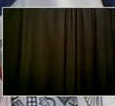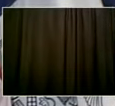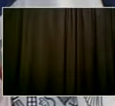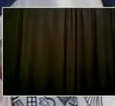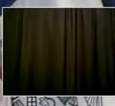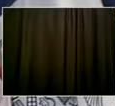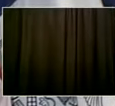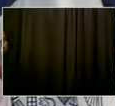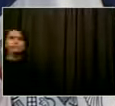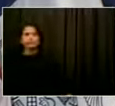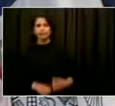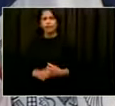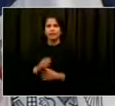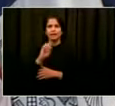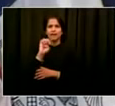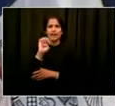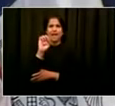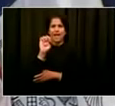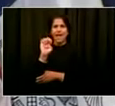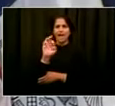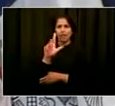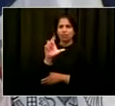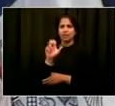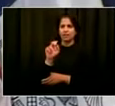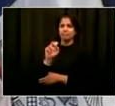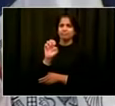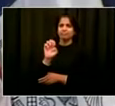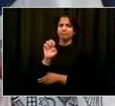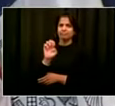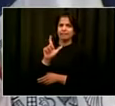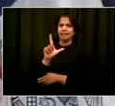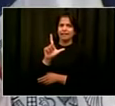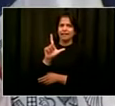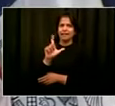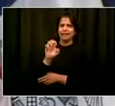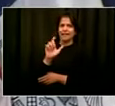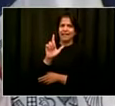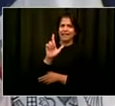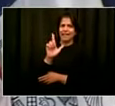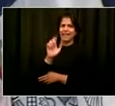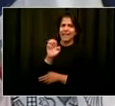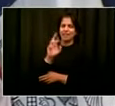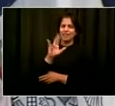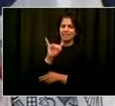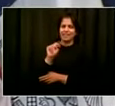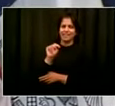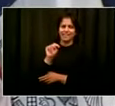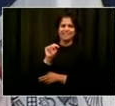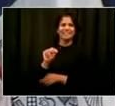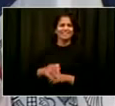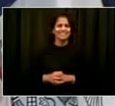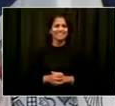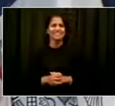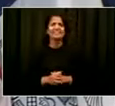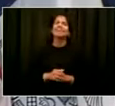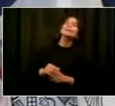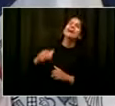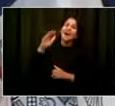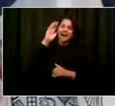Good morning, Mr. Mayor. I wanted to ask about the testing in schools. So only